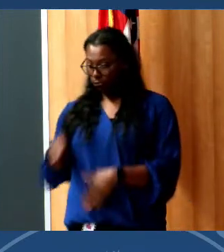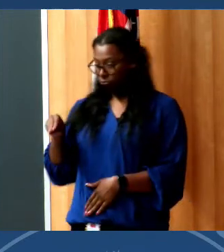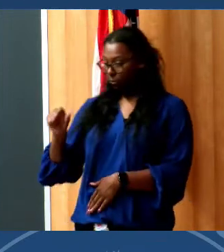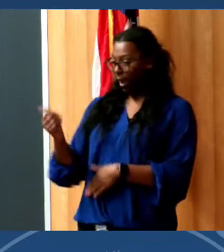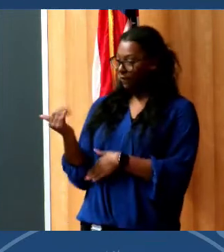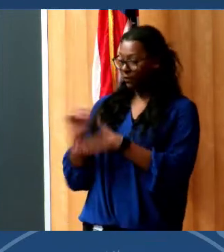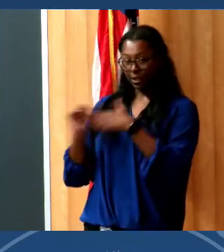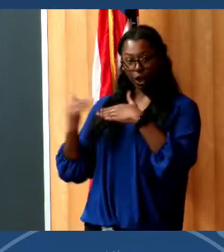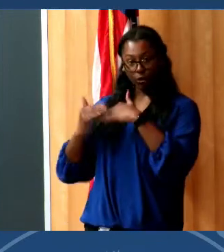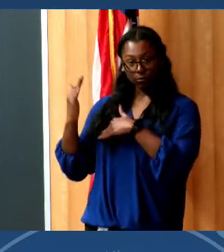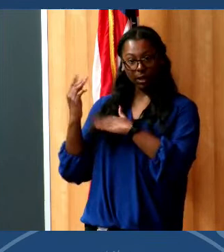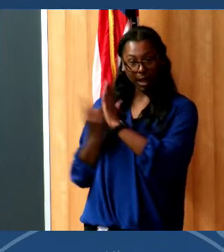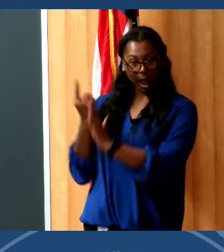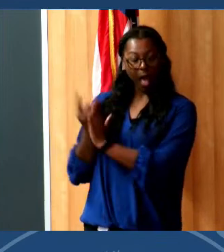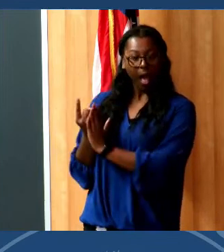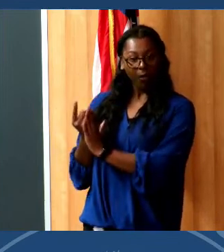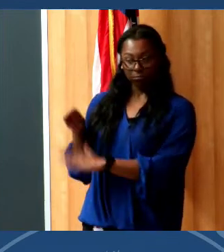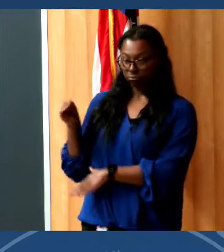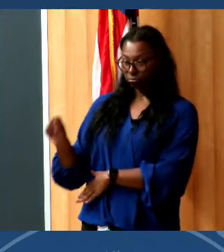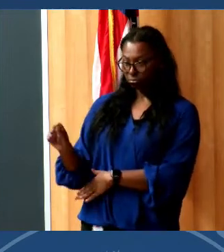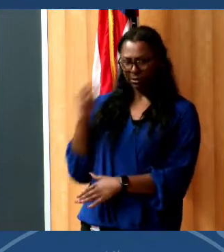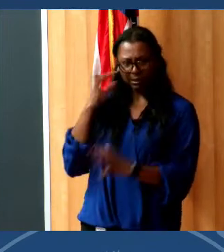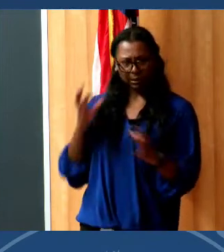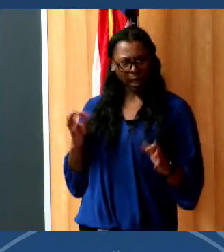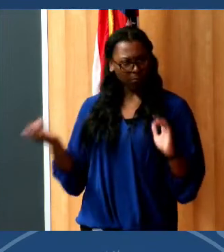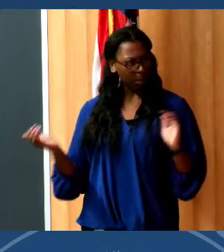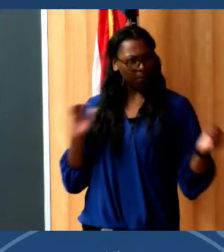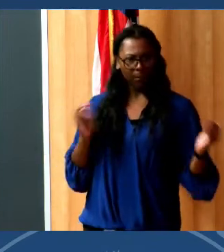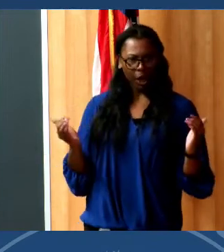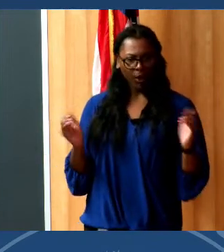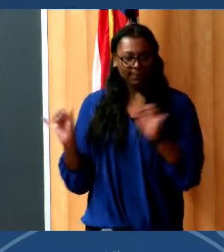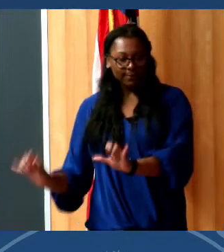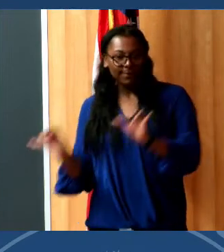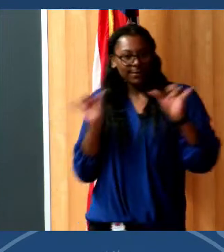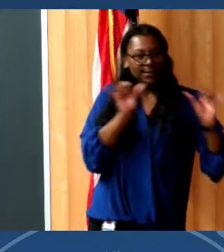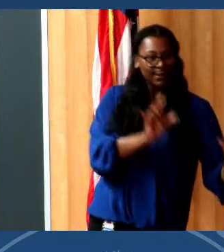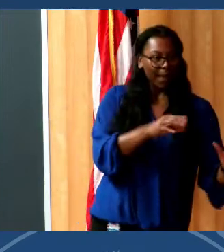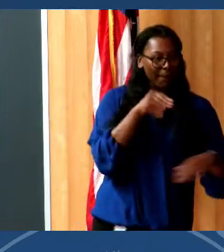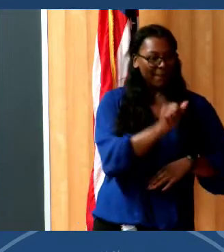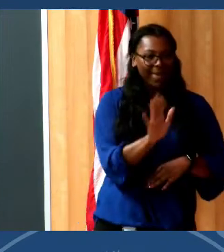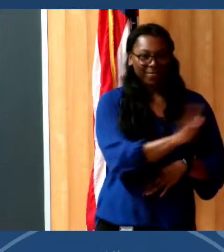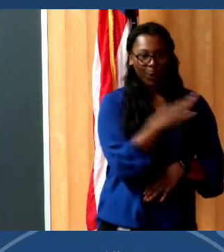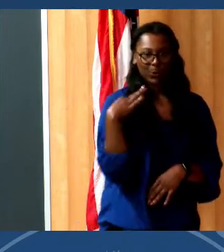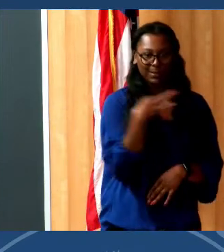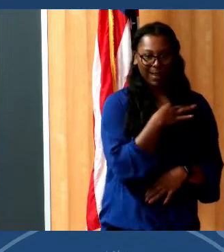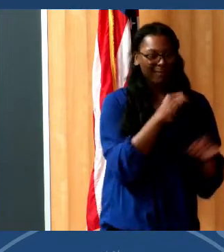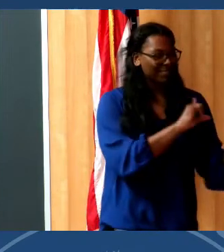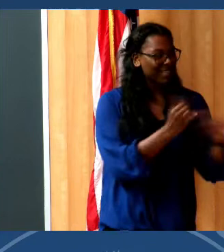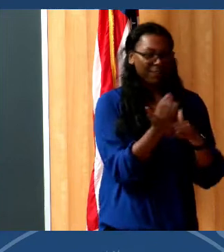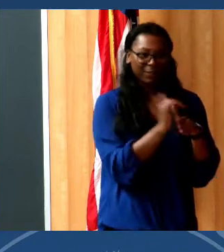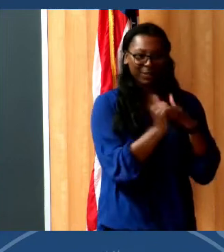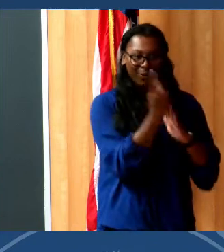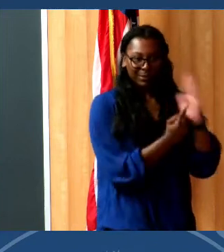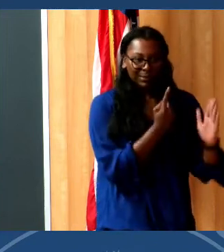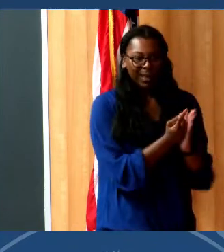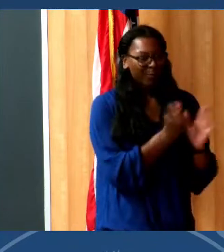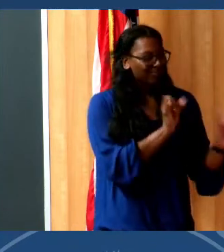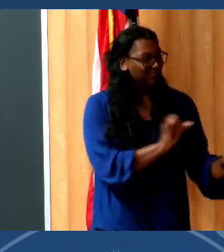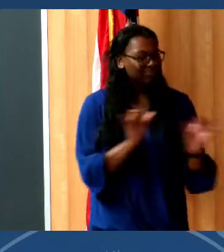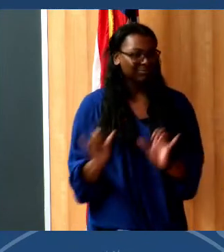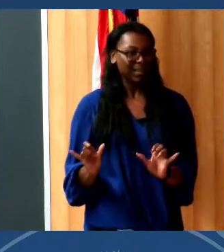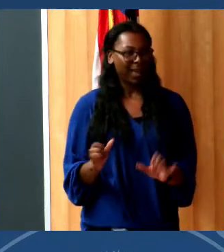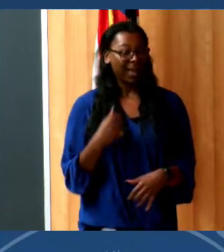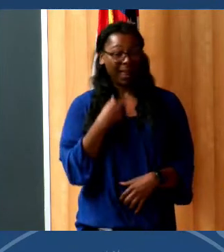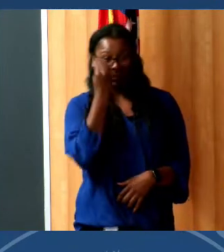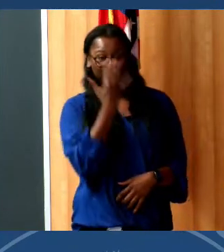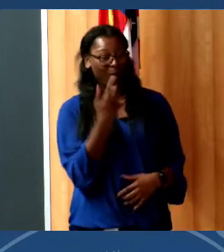paid $15 an hour, that they were going to pay their people $15 an hour too. And I got to tell you, when I